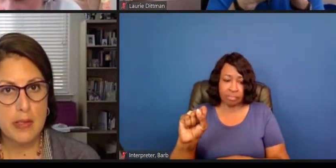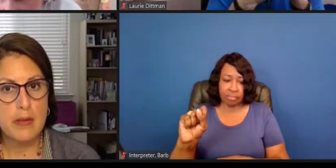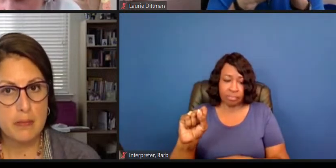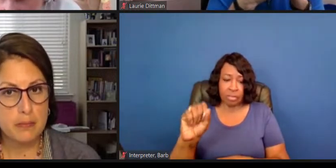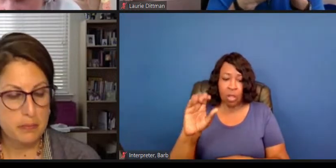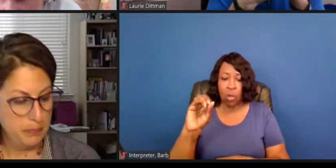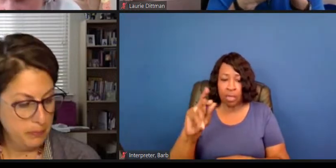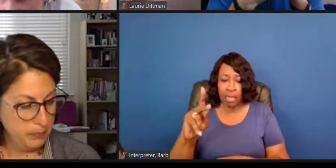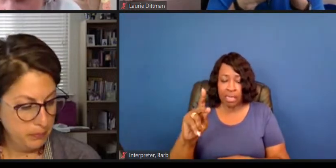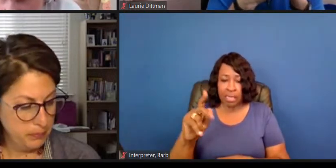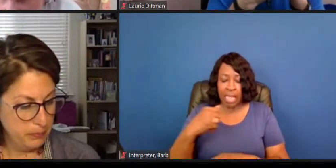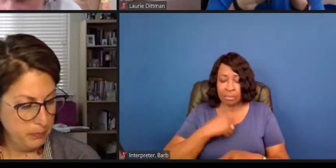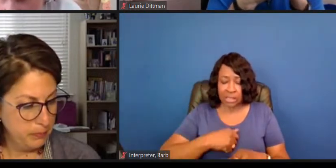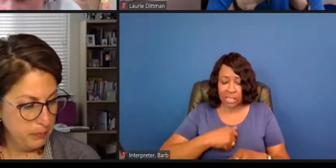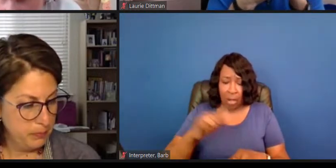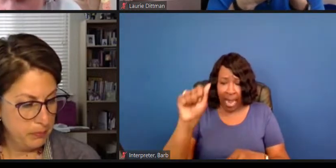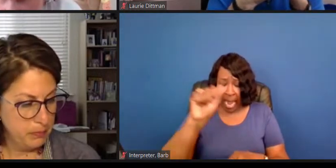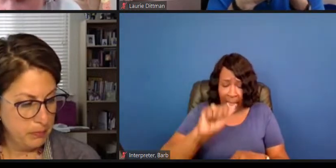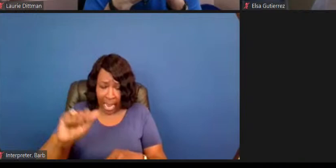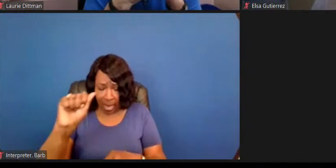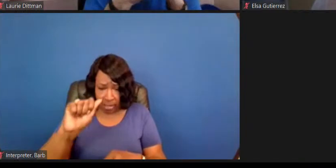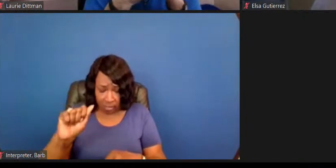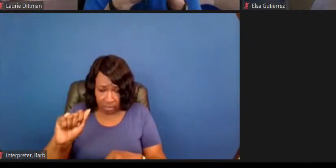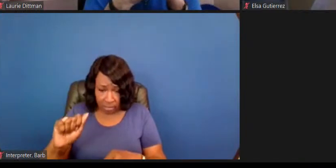Okay, and then I'm sorry, at?